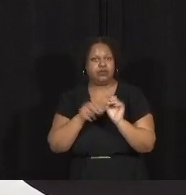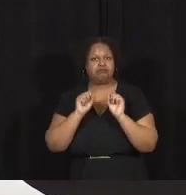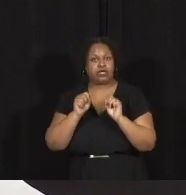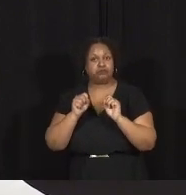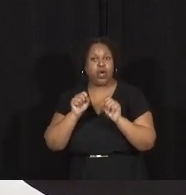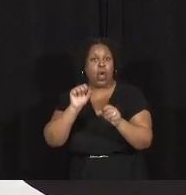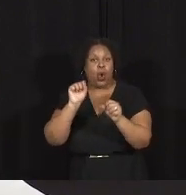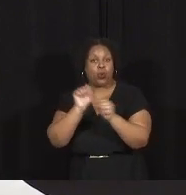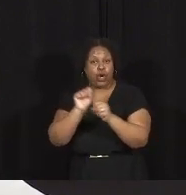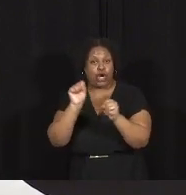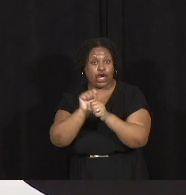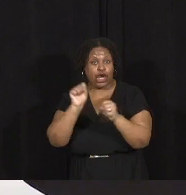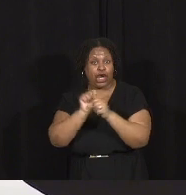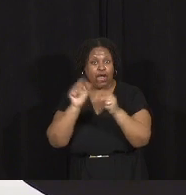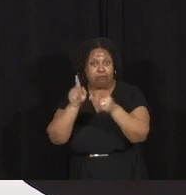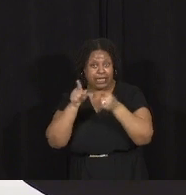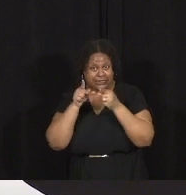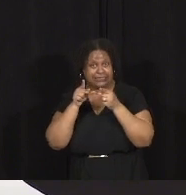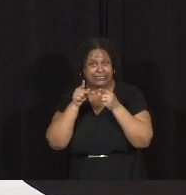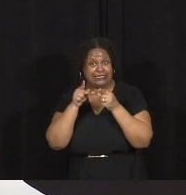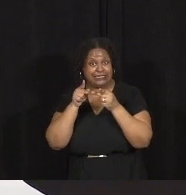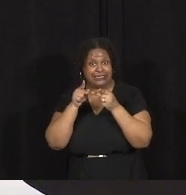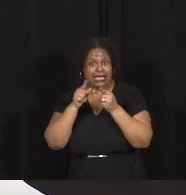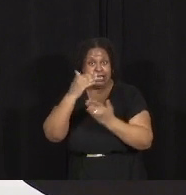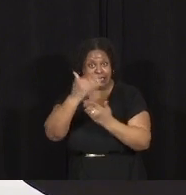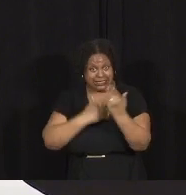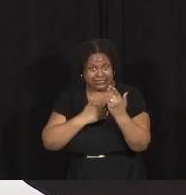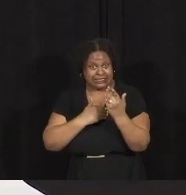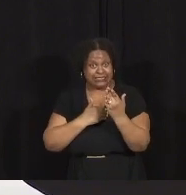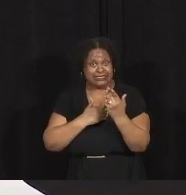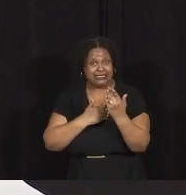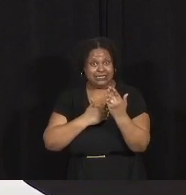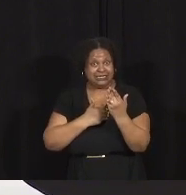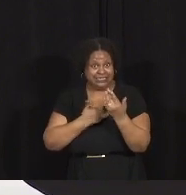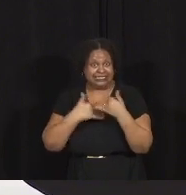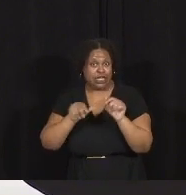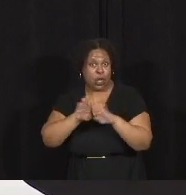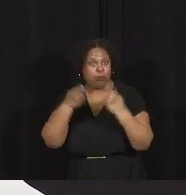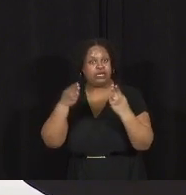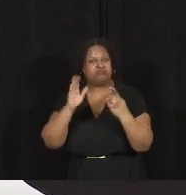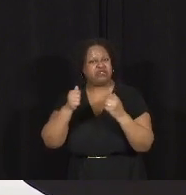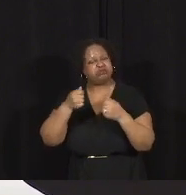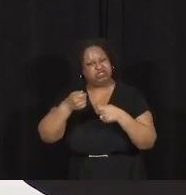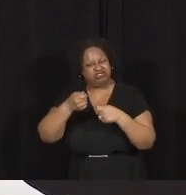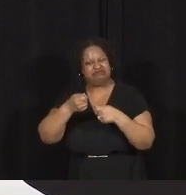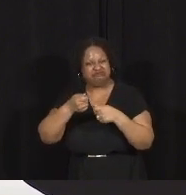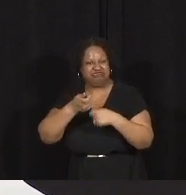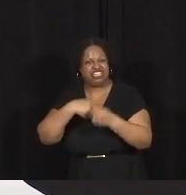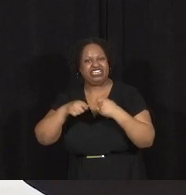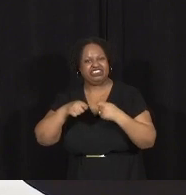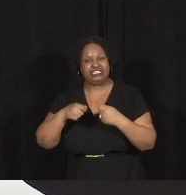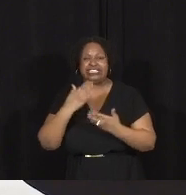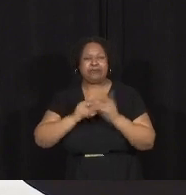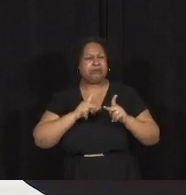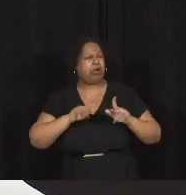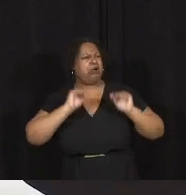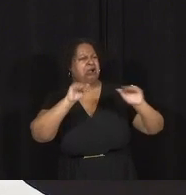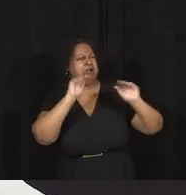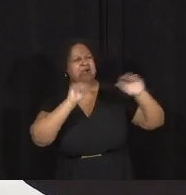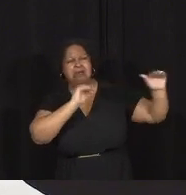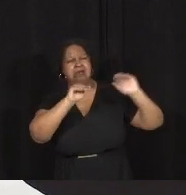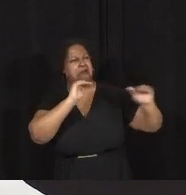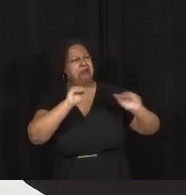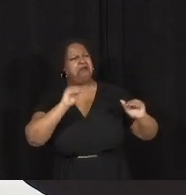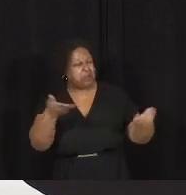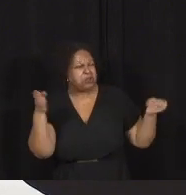everybody understands this, I think. Those who would cry, simply shut everything down, need to remember that we